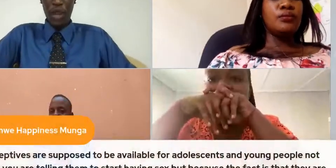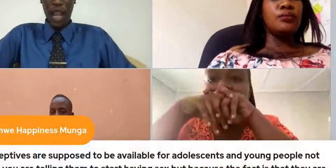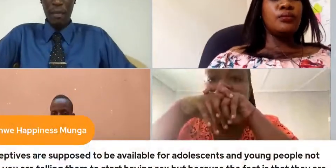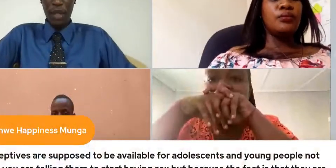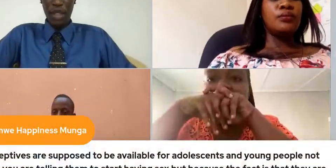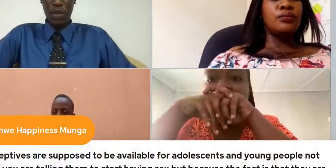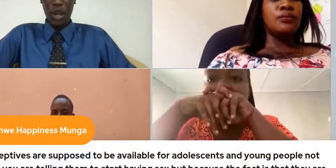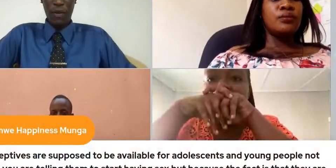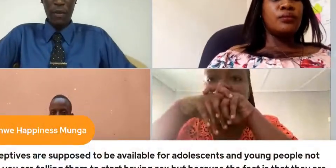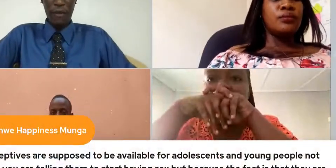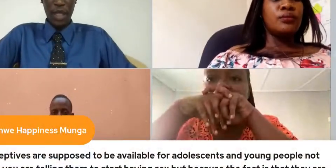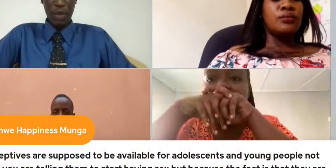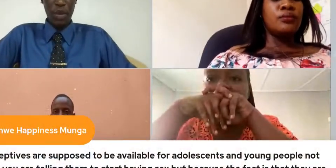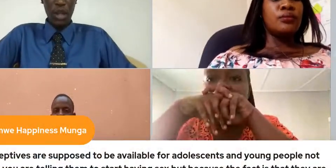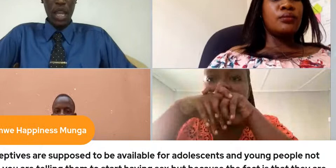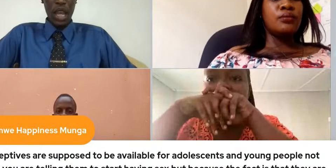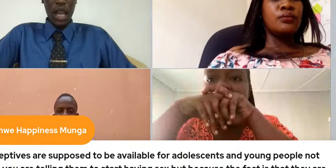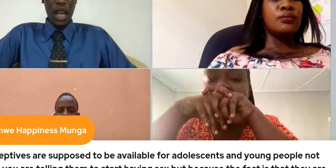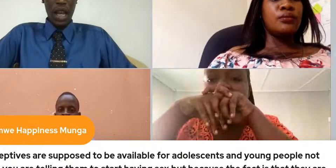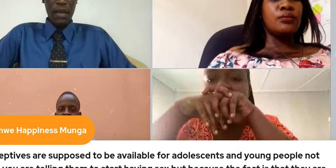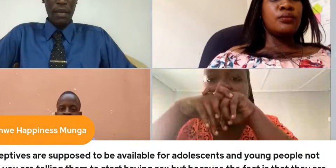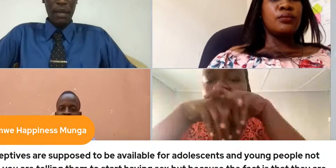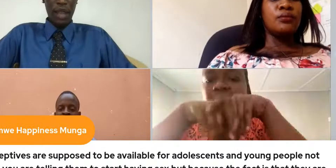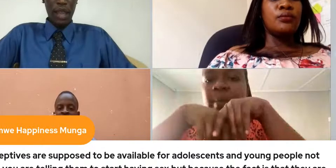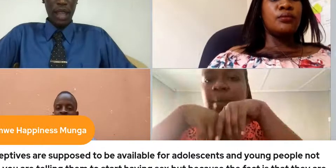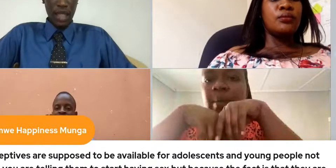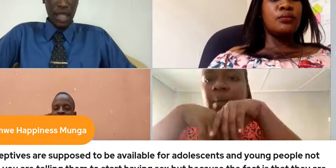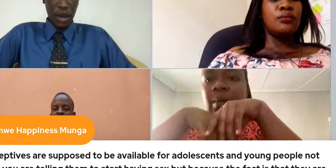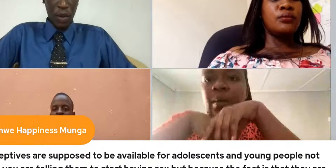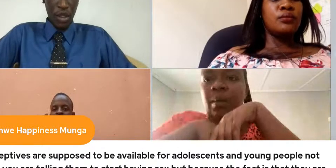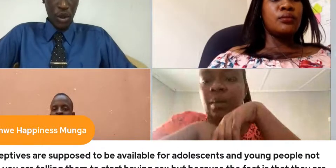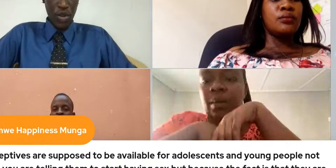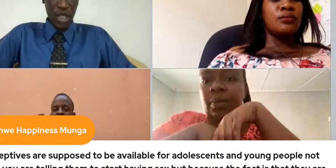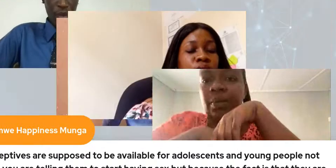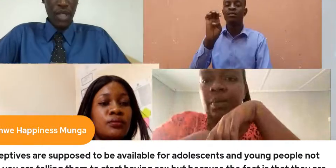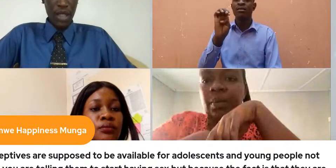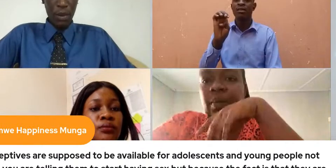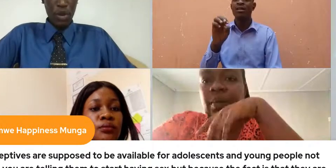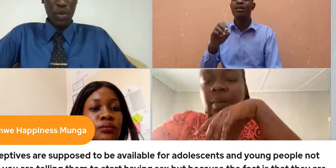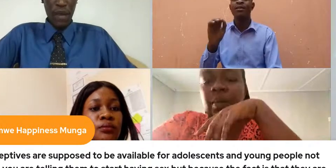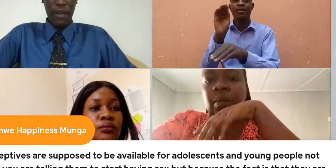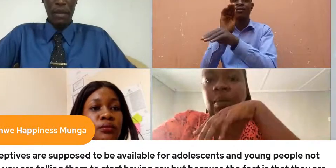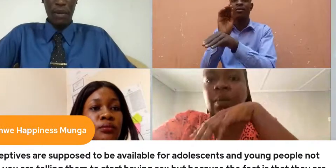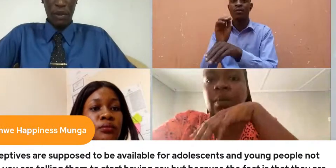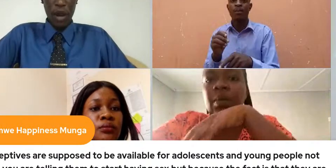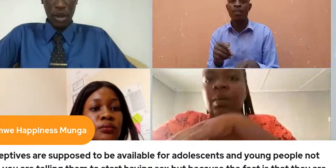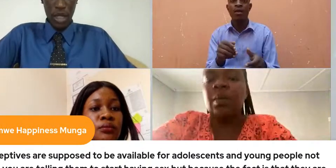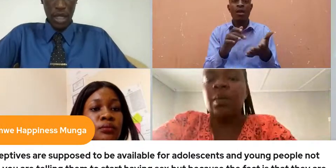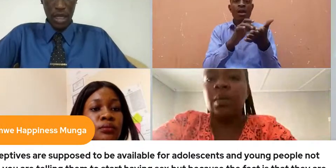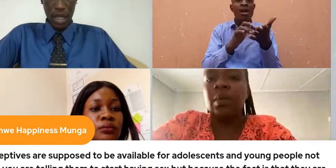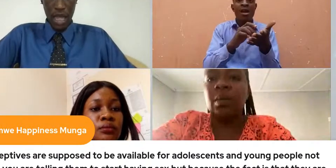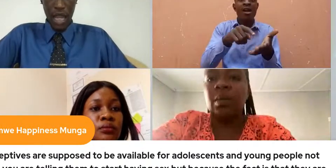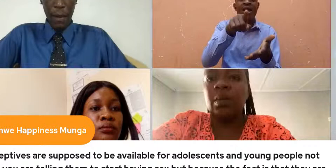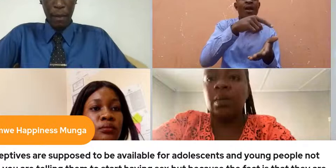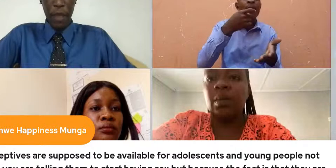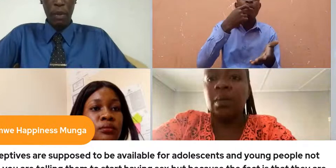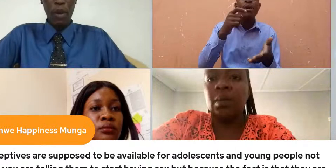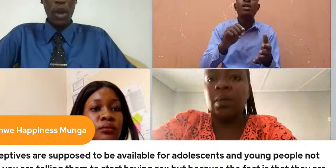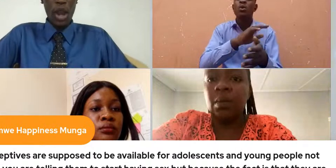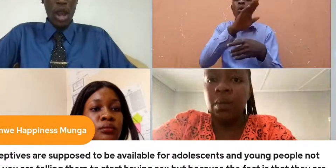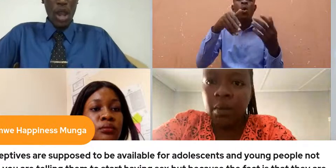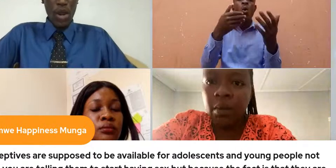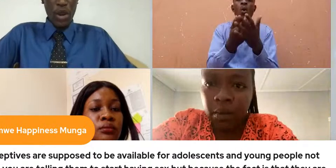from Chimoemwe Happiness Monga from Facebook. Um, and this is the comment: contraceptives are supposed to be available for adolescents and